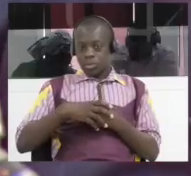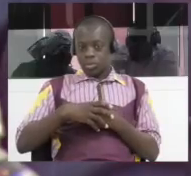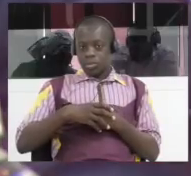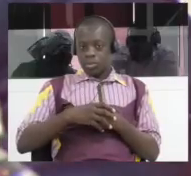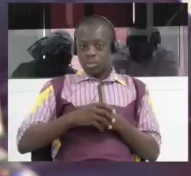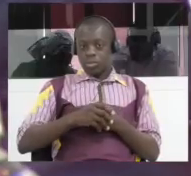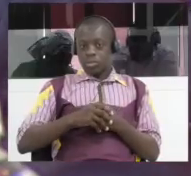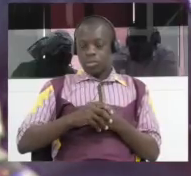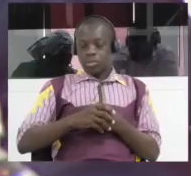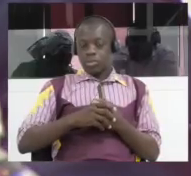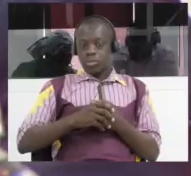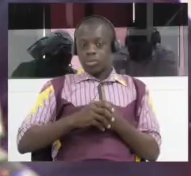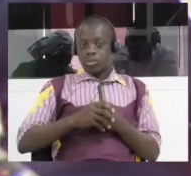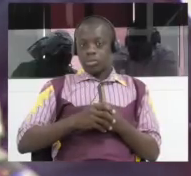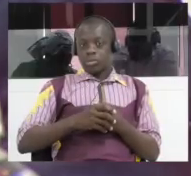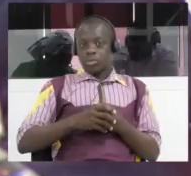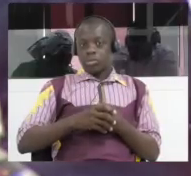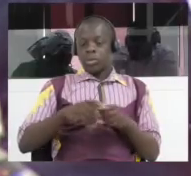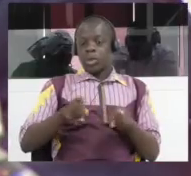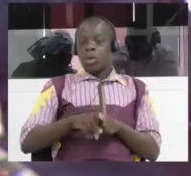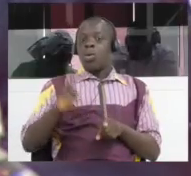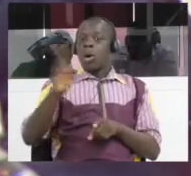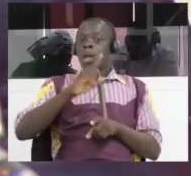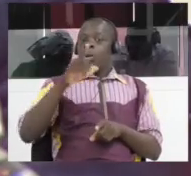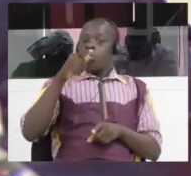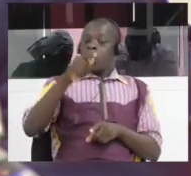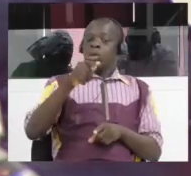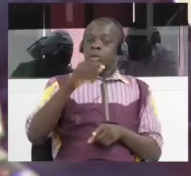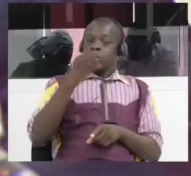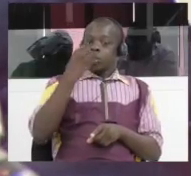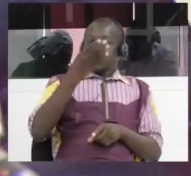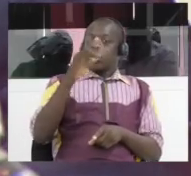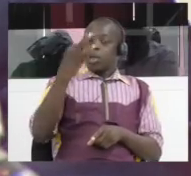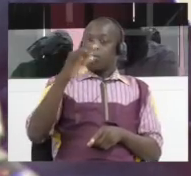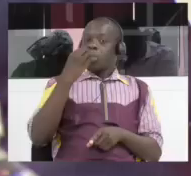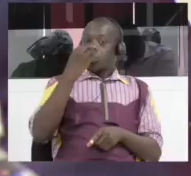At what point did he say, if at all he did,